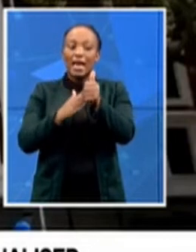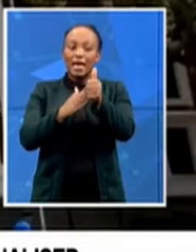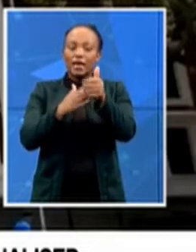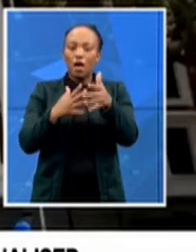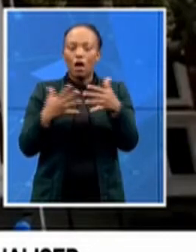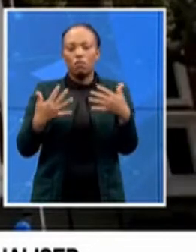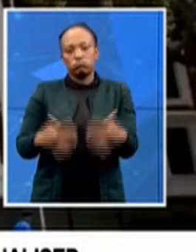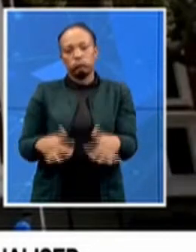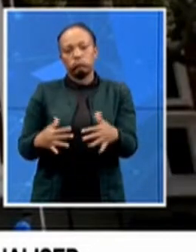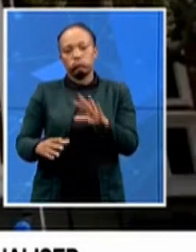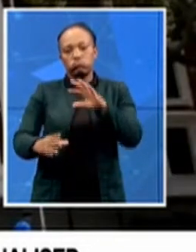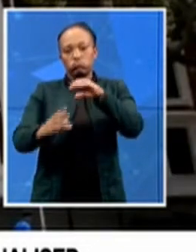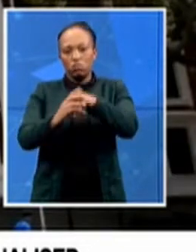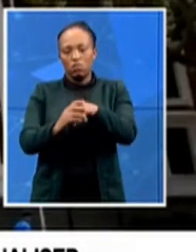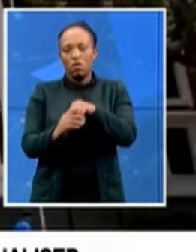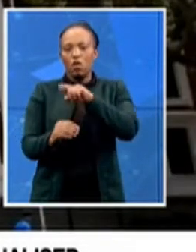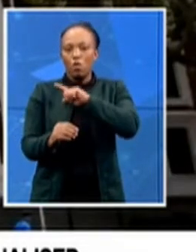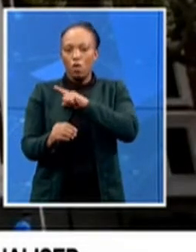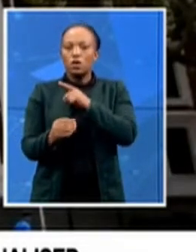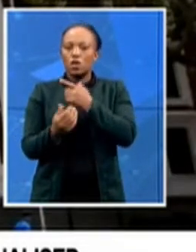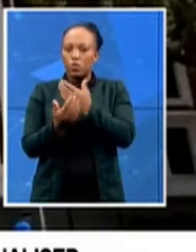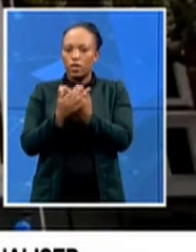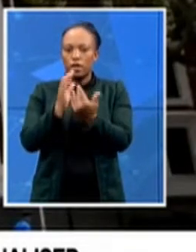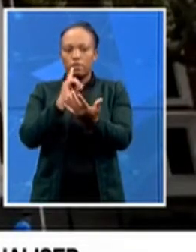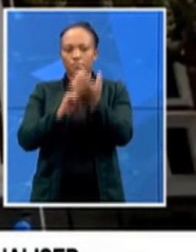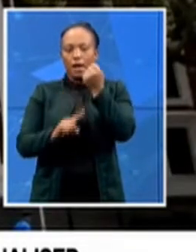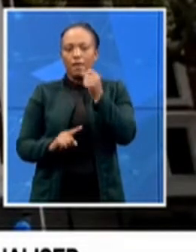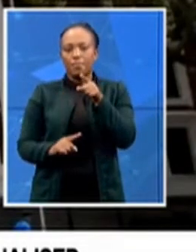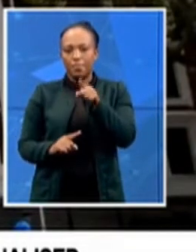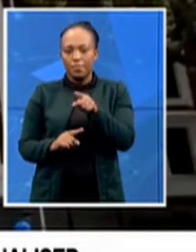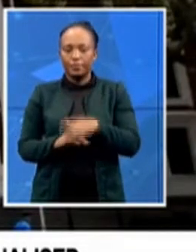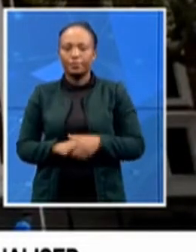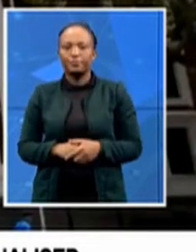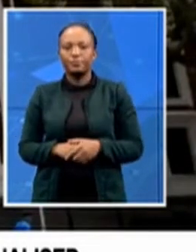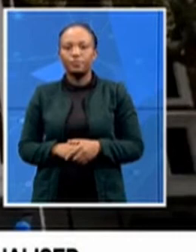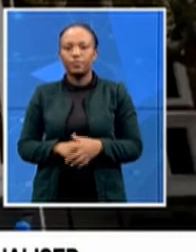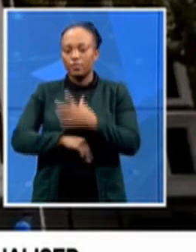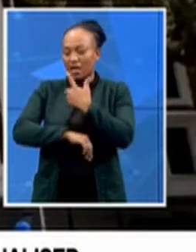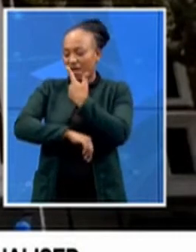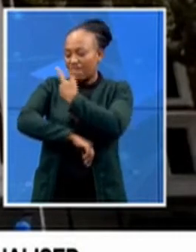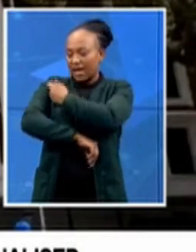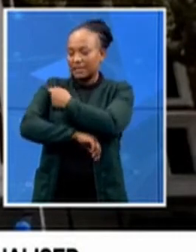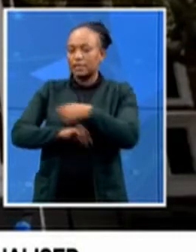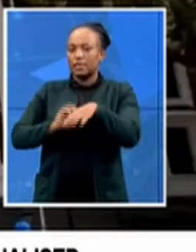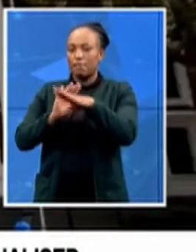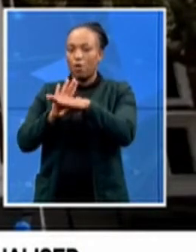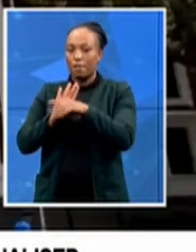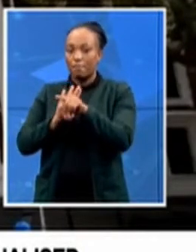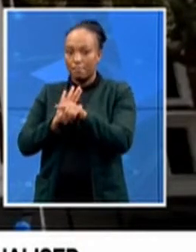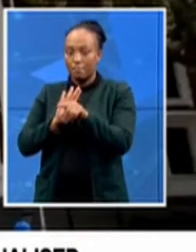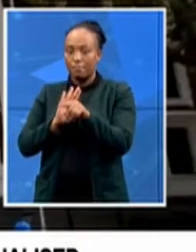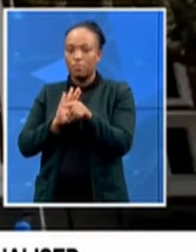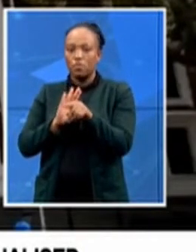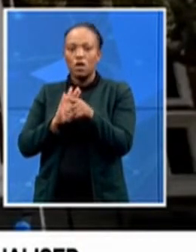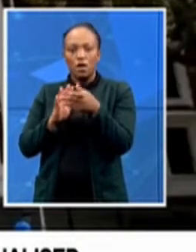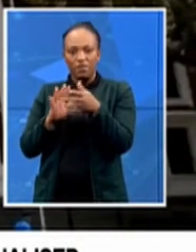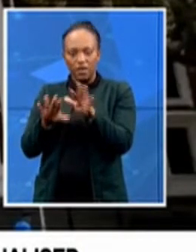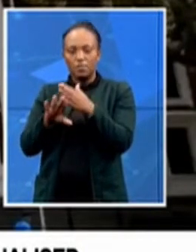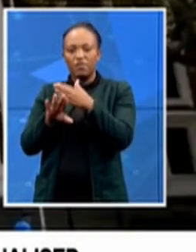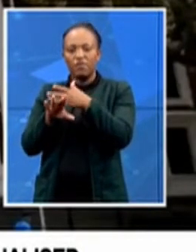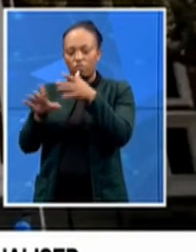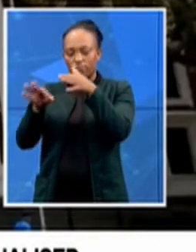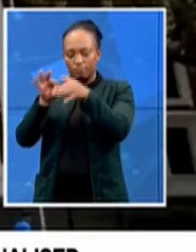that. In as far as the vaccination program as has been elaborated by the various speakers,